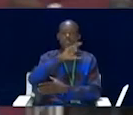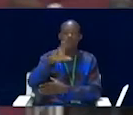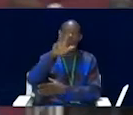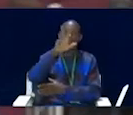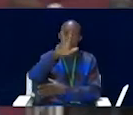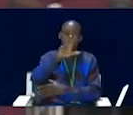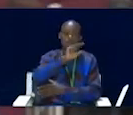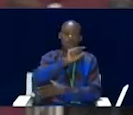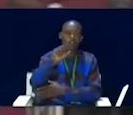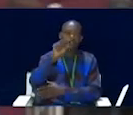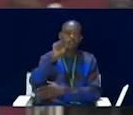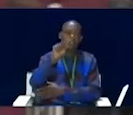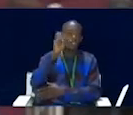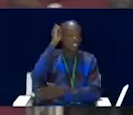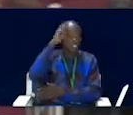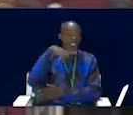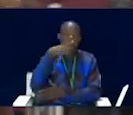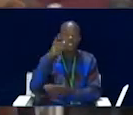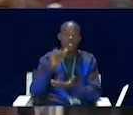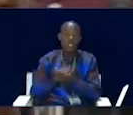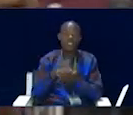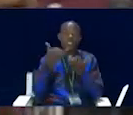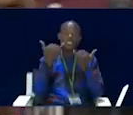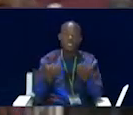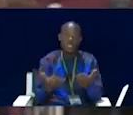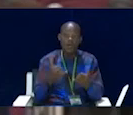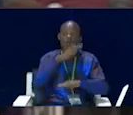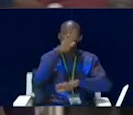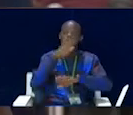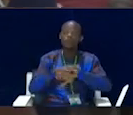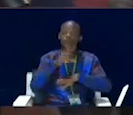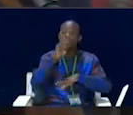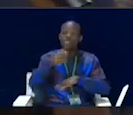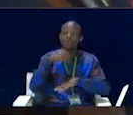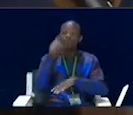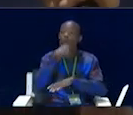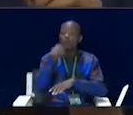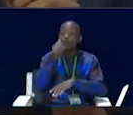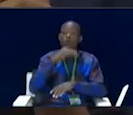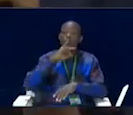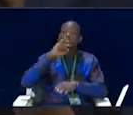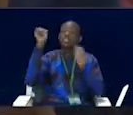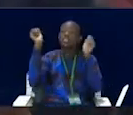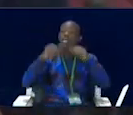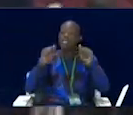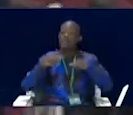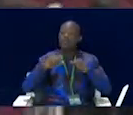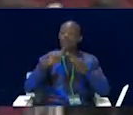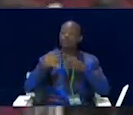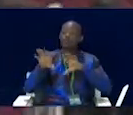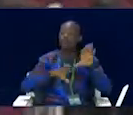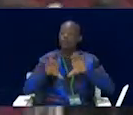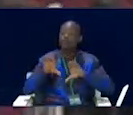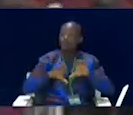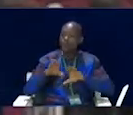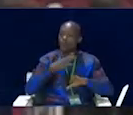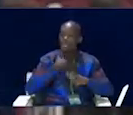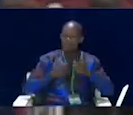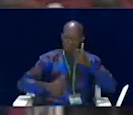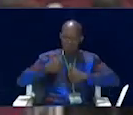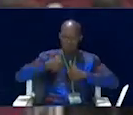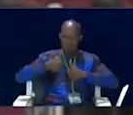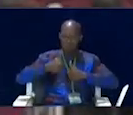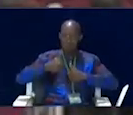he says, and now unto him who is able to do